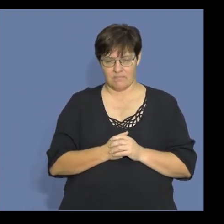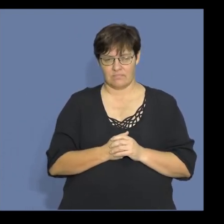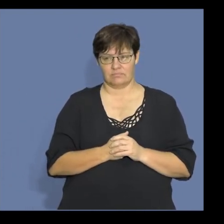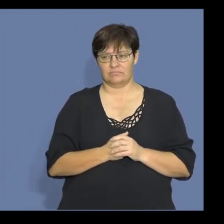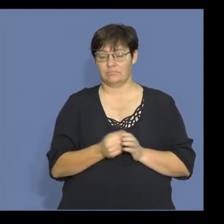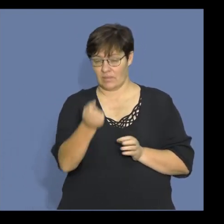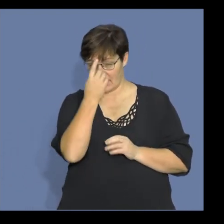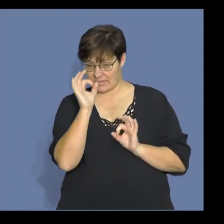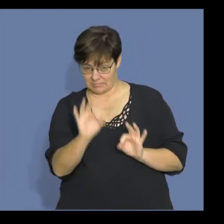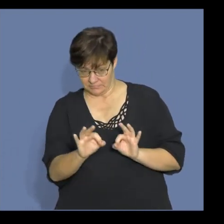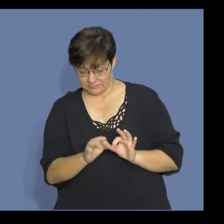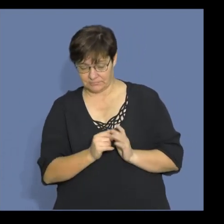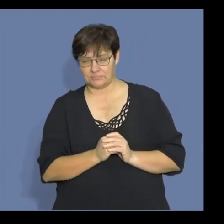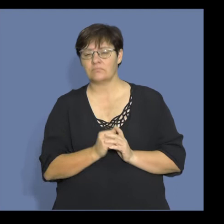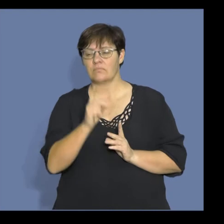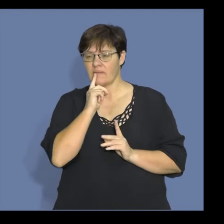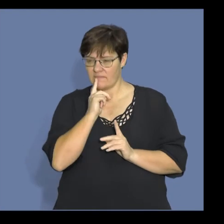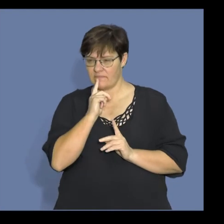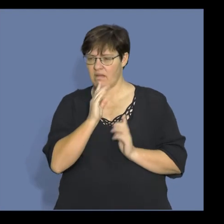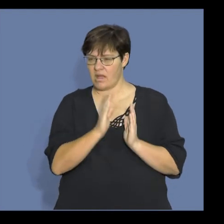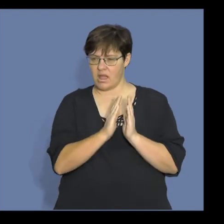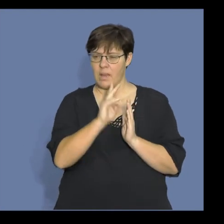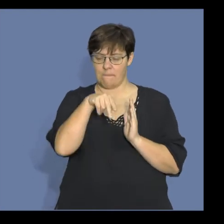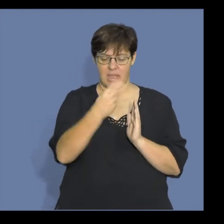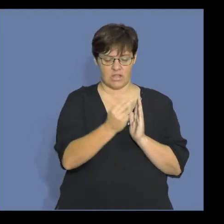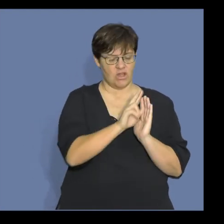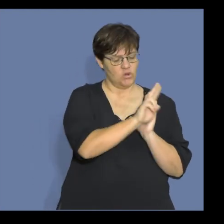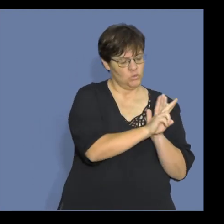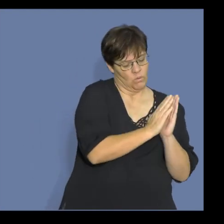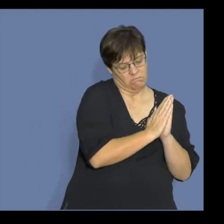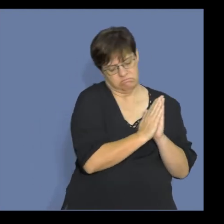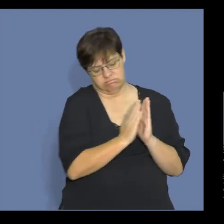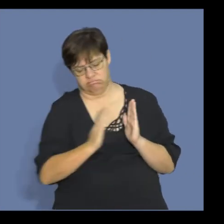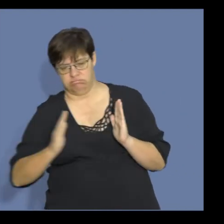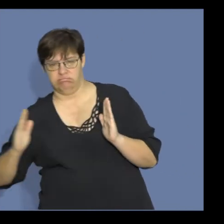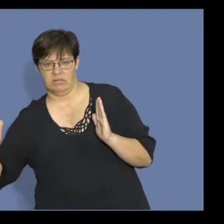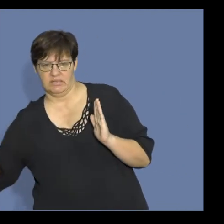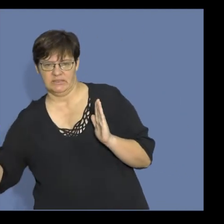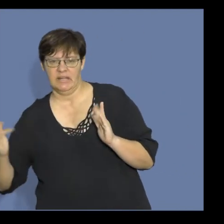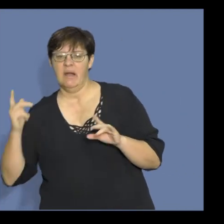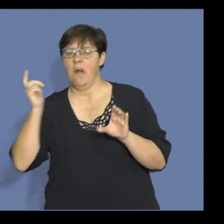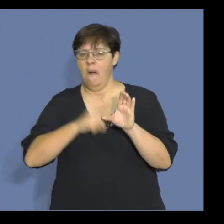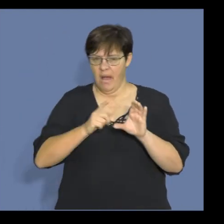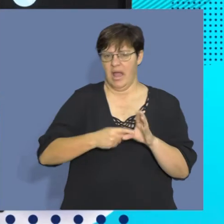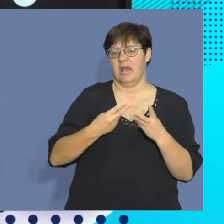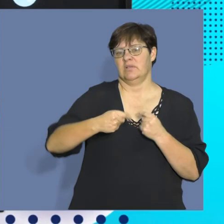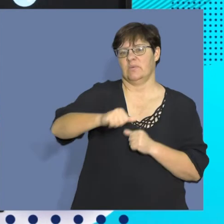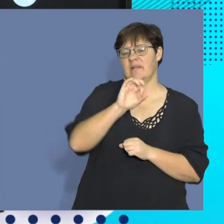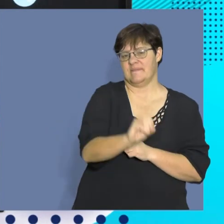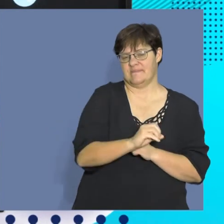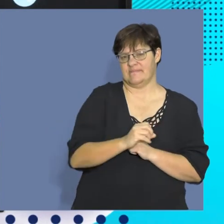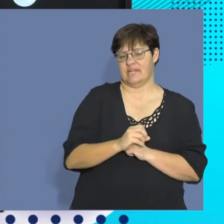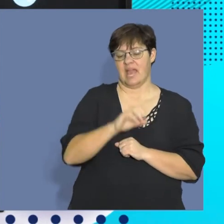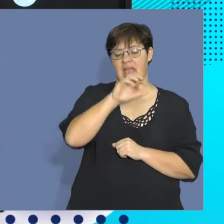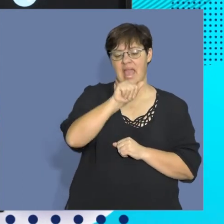So having understood this, we can see that there's an increasing pH scale, and these all again refer to the quality of soil, and these are